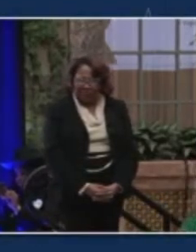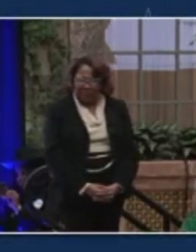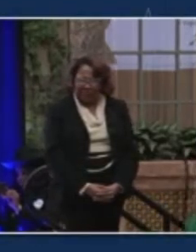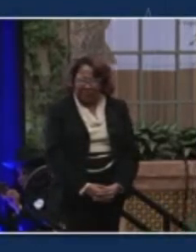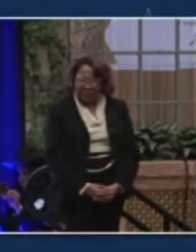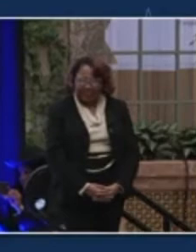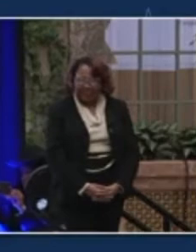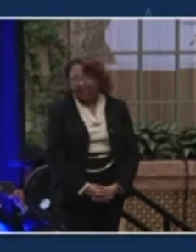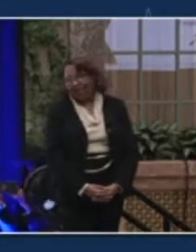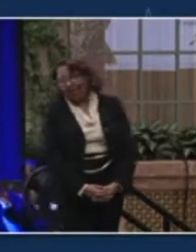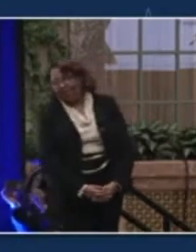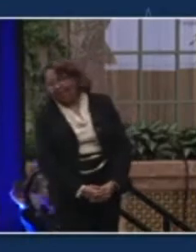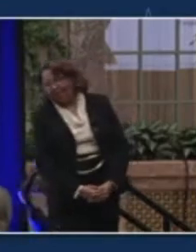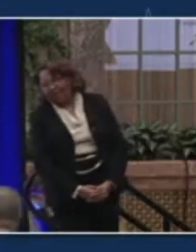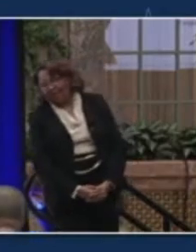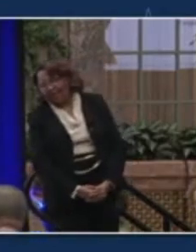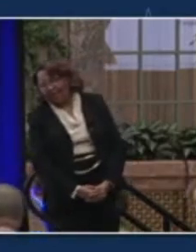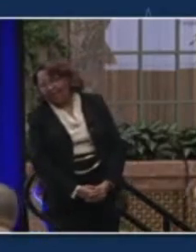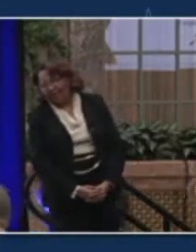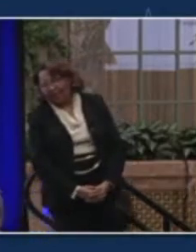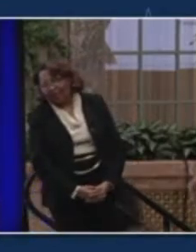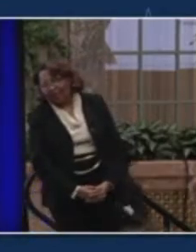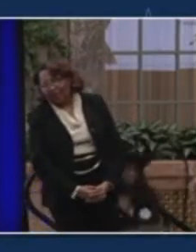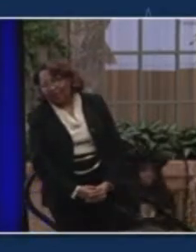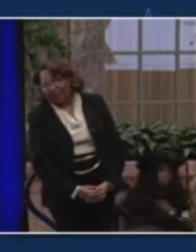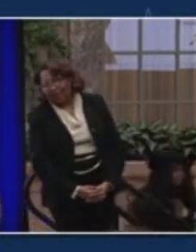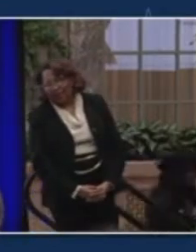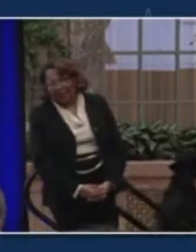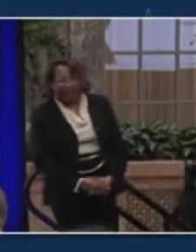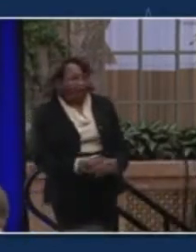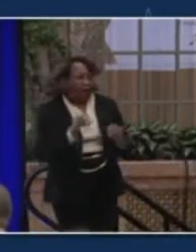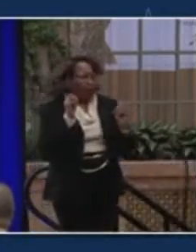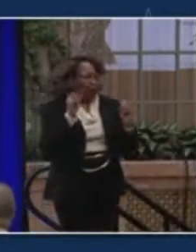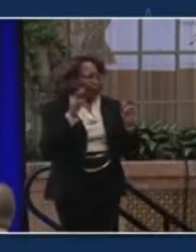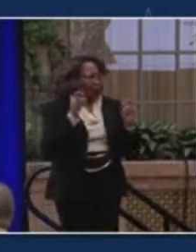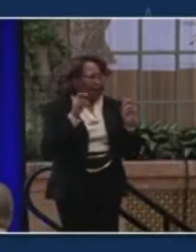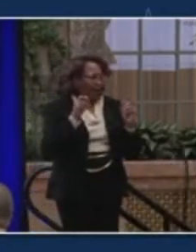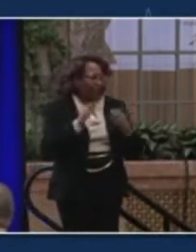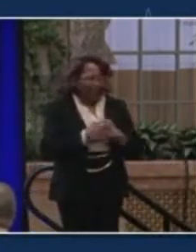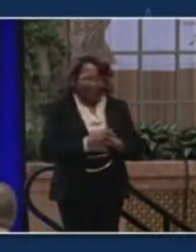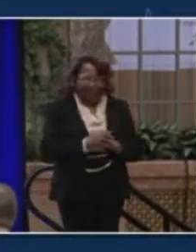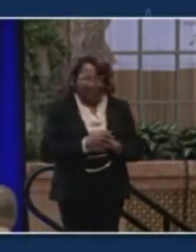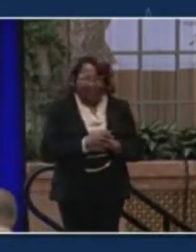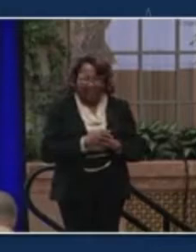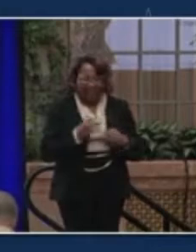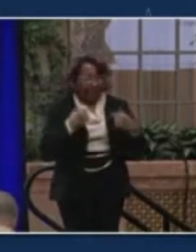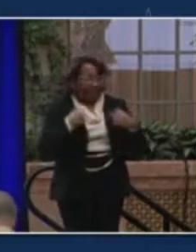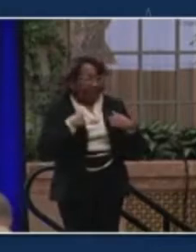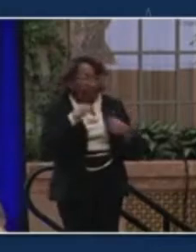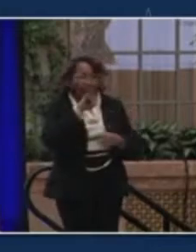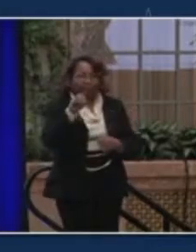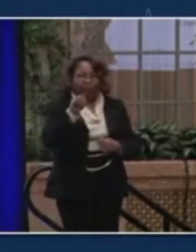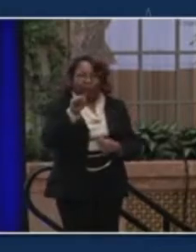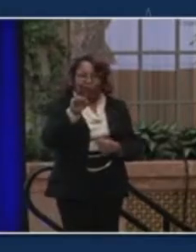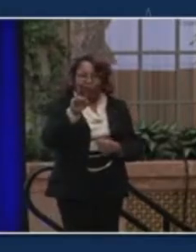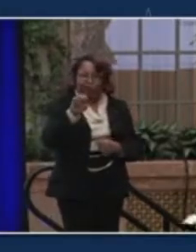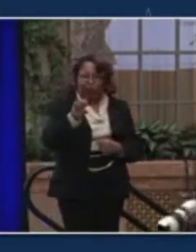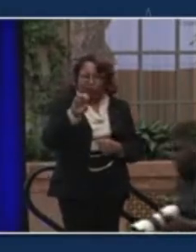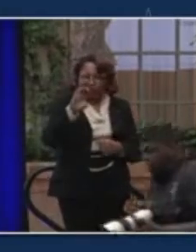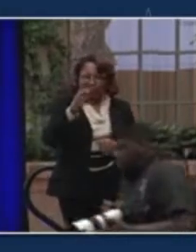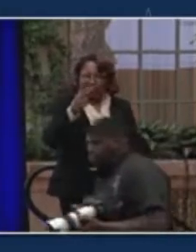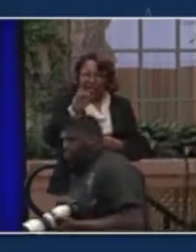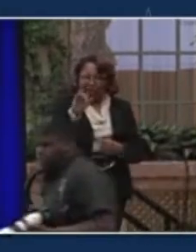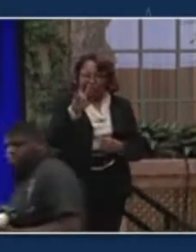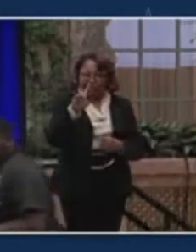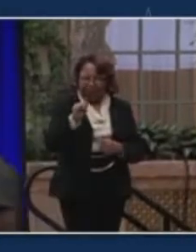Good evening, everyone. Here. Oh, I don't have it up there. Okay. I'm Josie Childs, and I'm president and